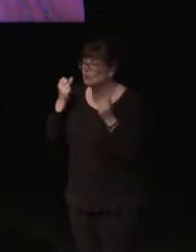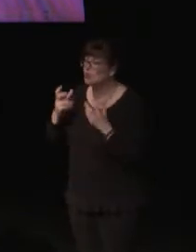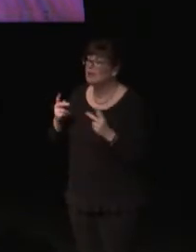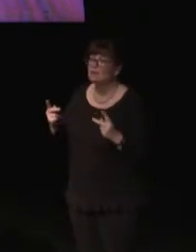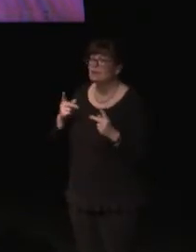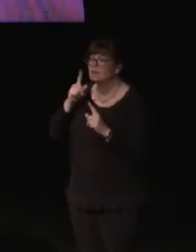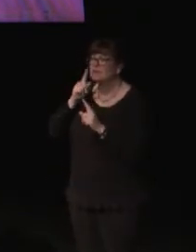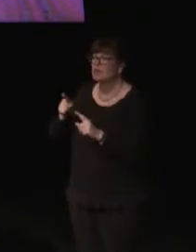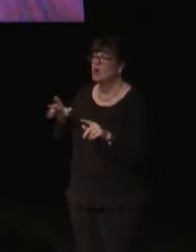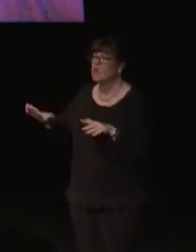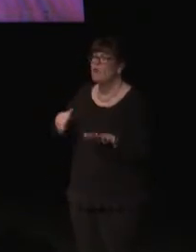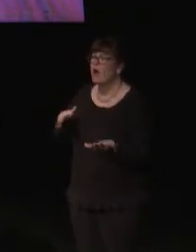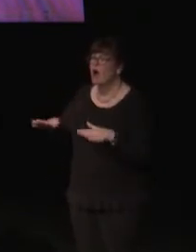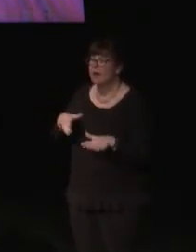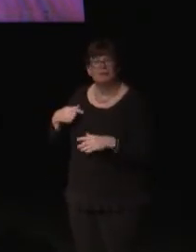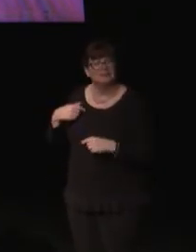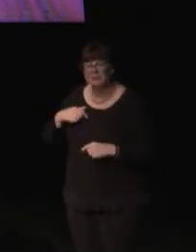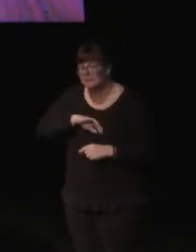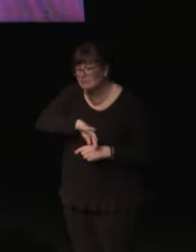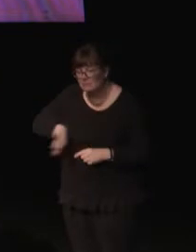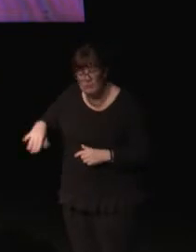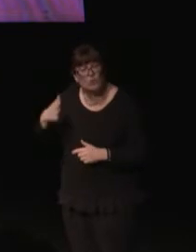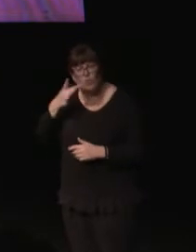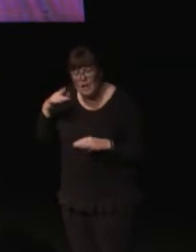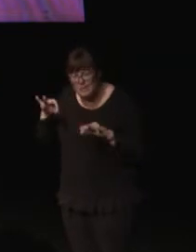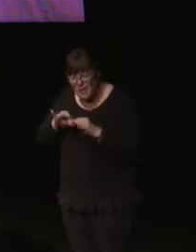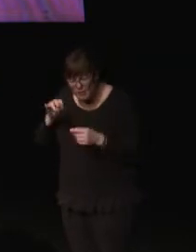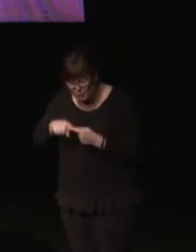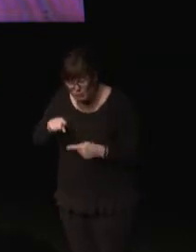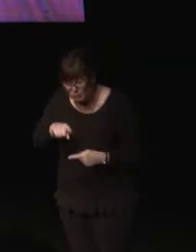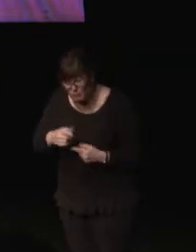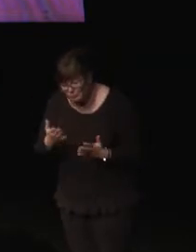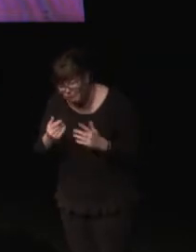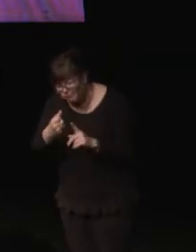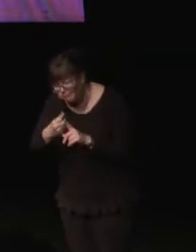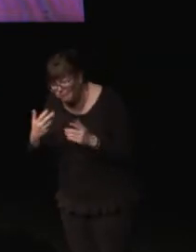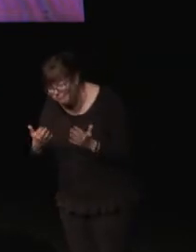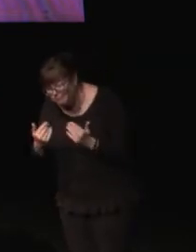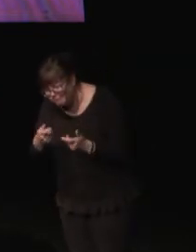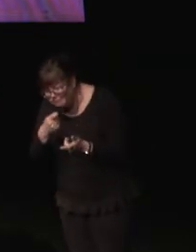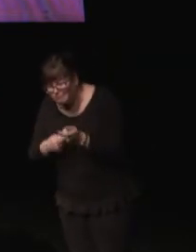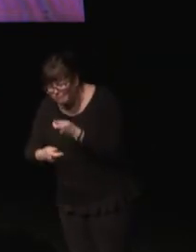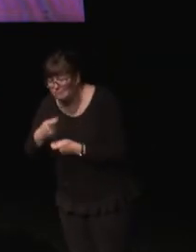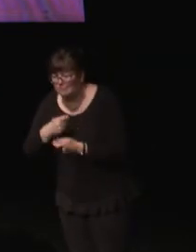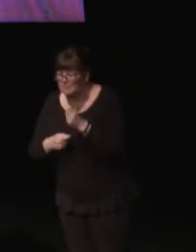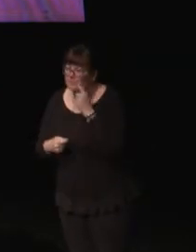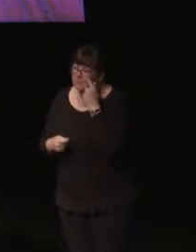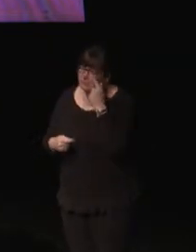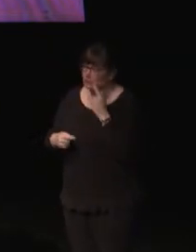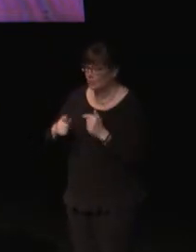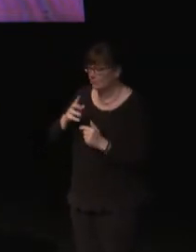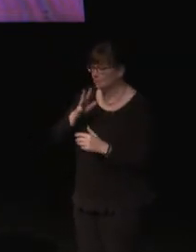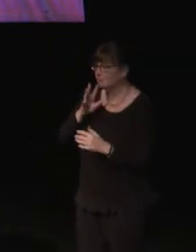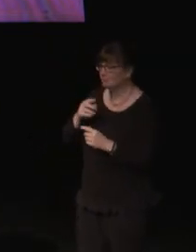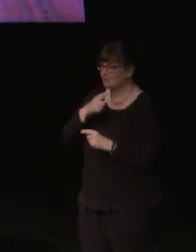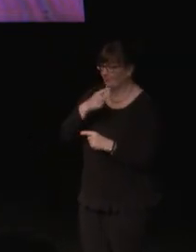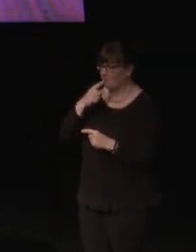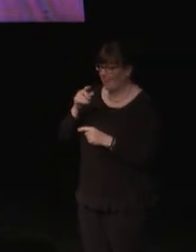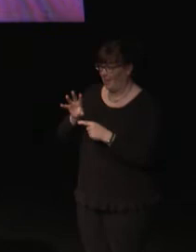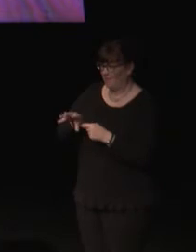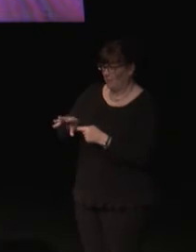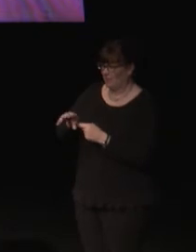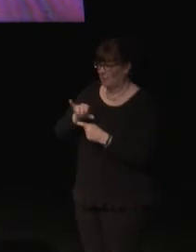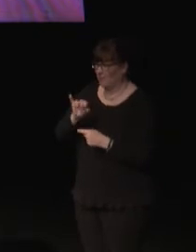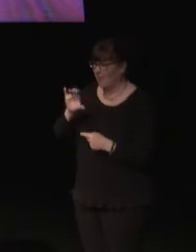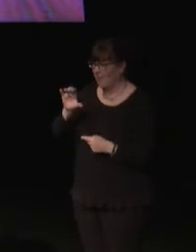want to walk, and I didn't care about that. Why does that matter to you? And so I'll talk you through some of this stuff. This is the actual footage of the Kaitlyn